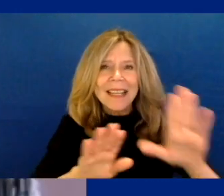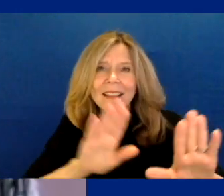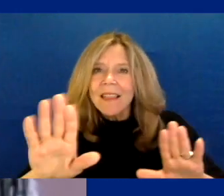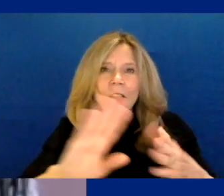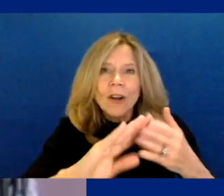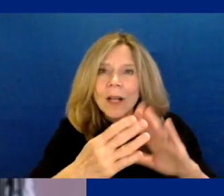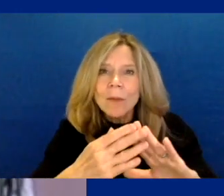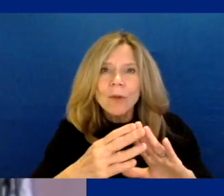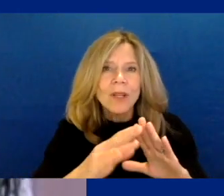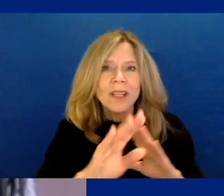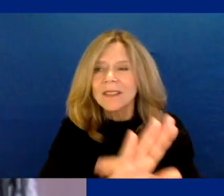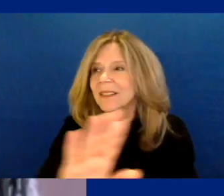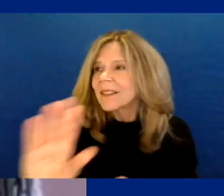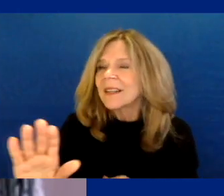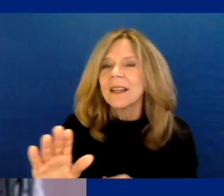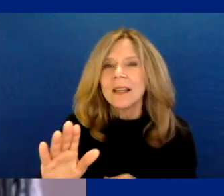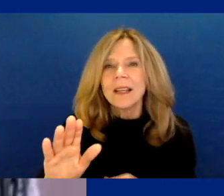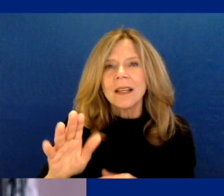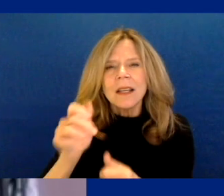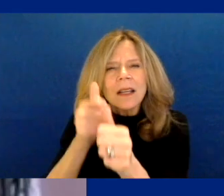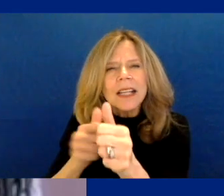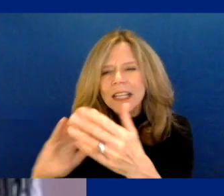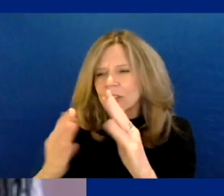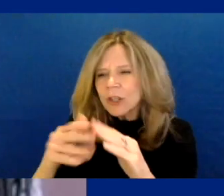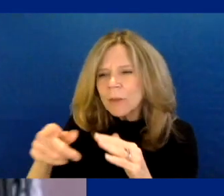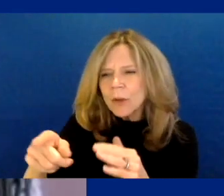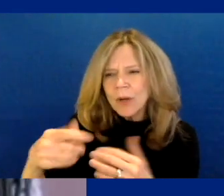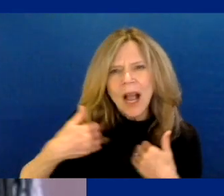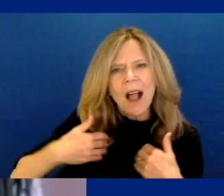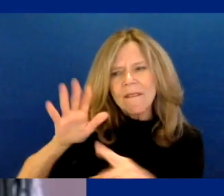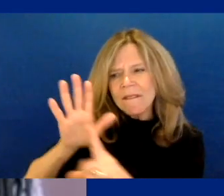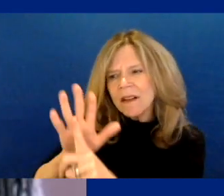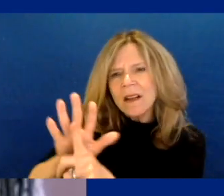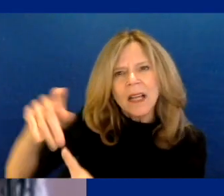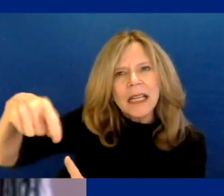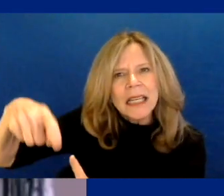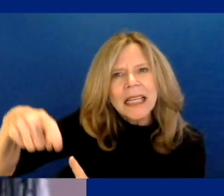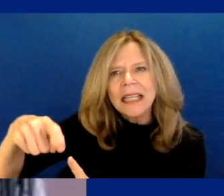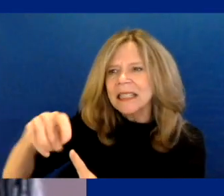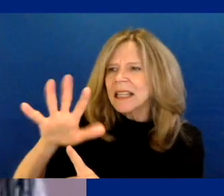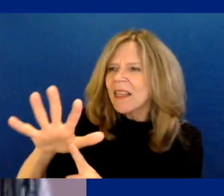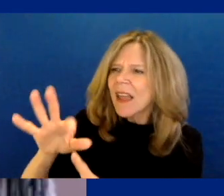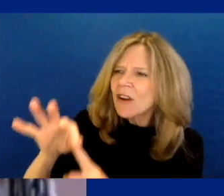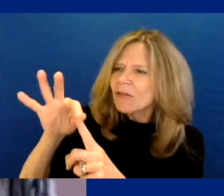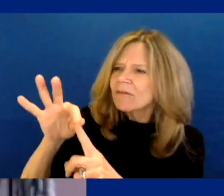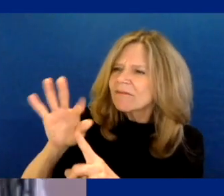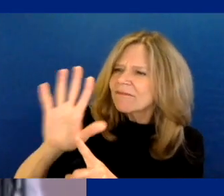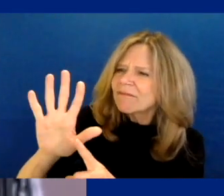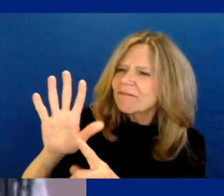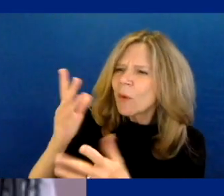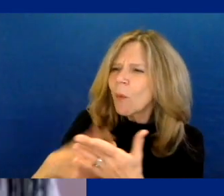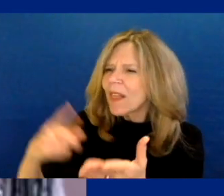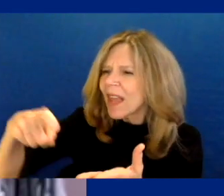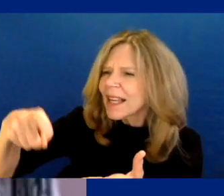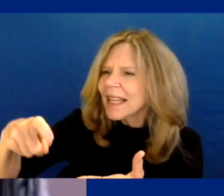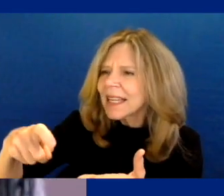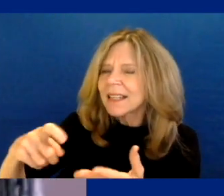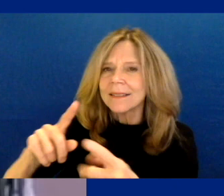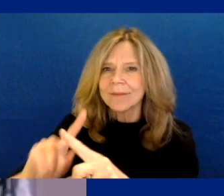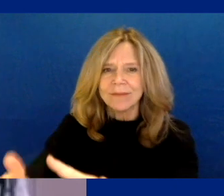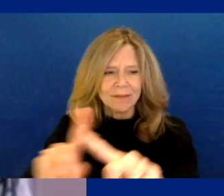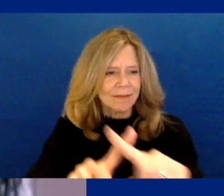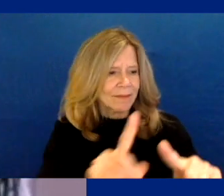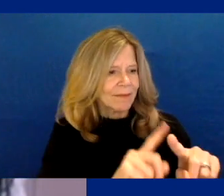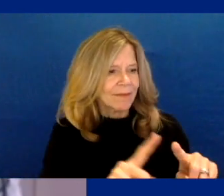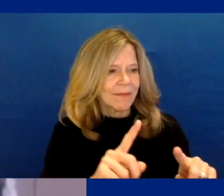different communities, individual needs, individual communities have individual situations. And here we